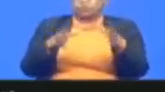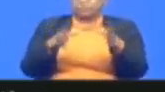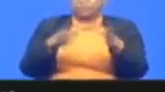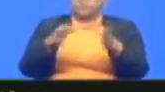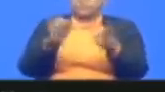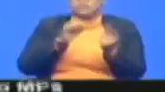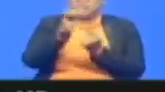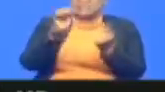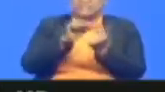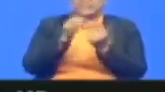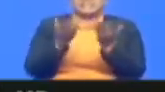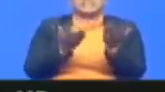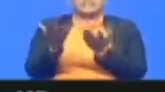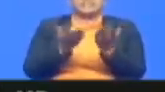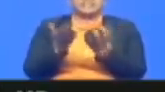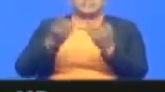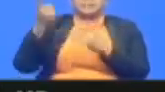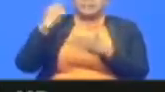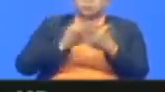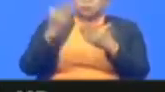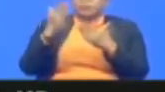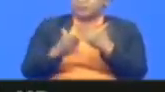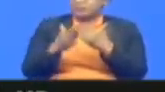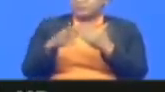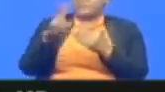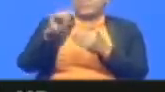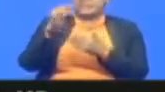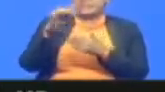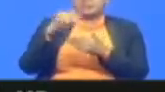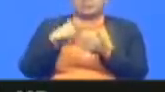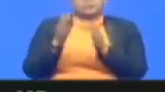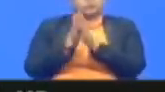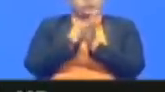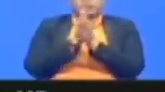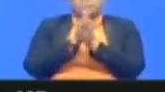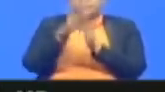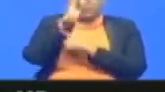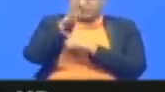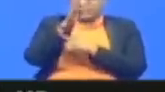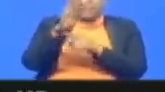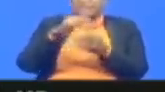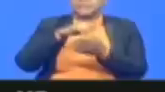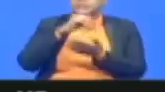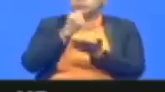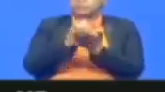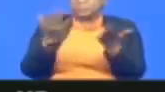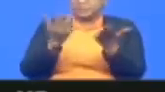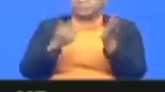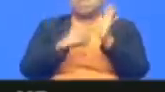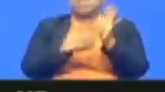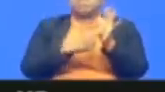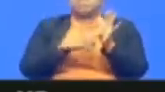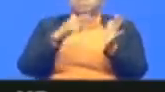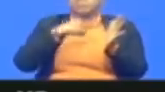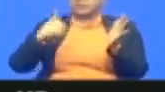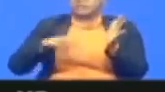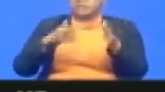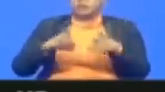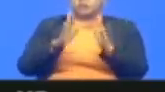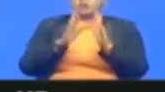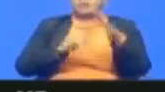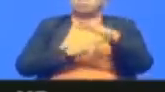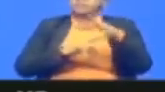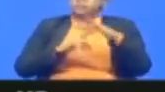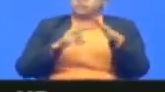purposes. Over the last weekend, as mentioned in Victor Kiprop's story, the Sunday Nation revealed that the state-owned China Road and Bridge Corporation